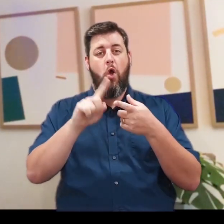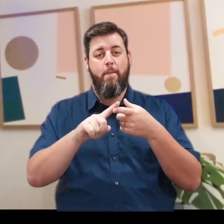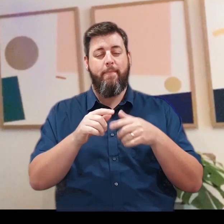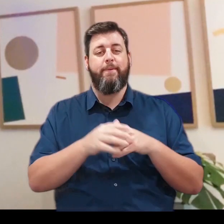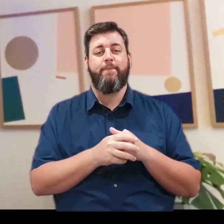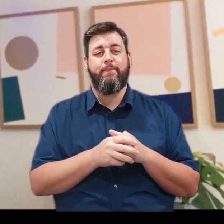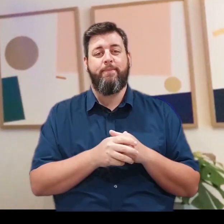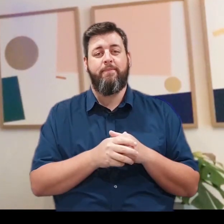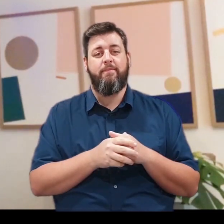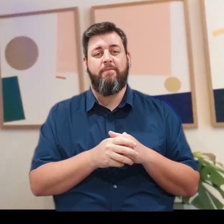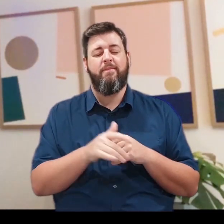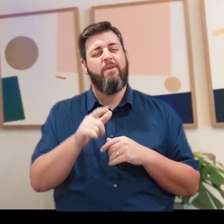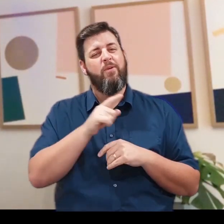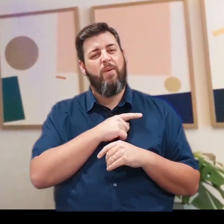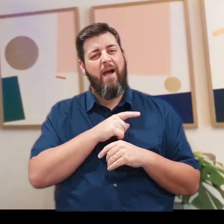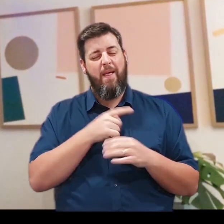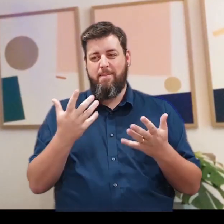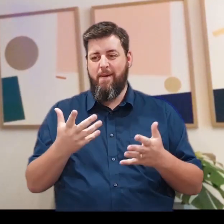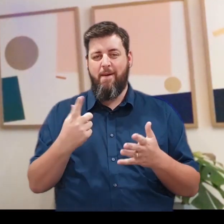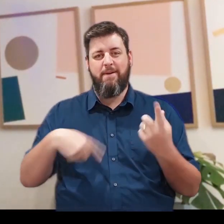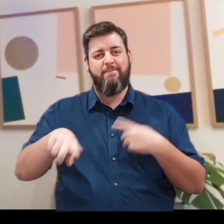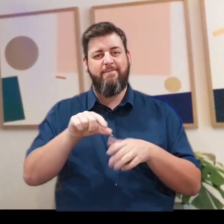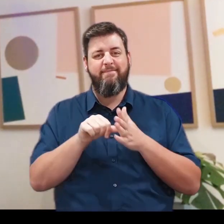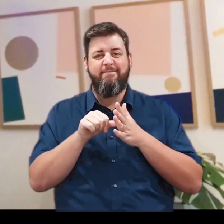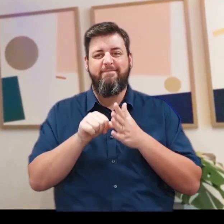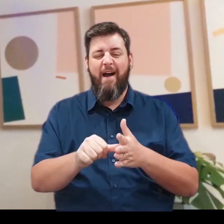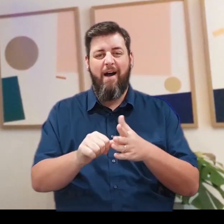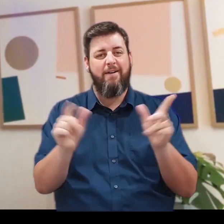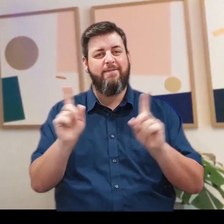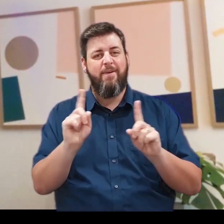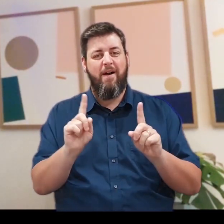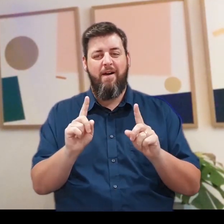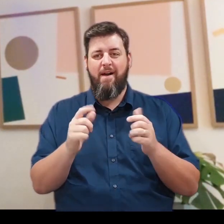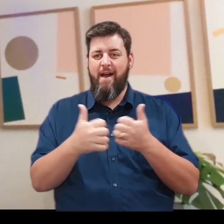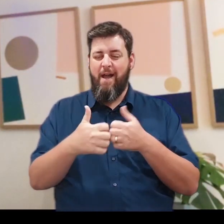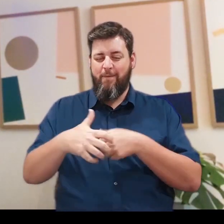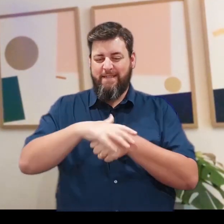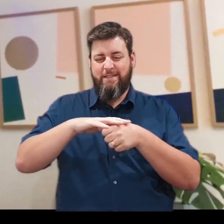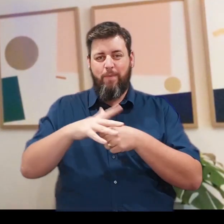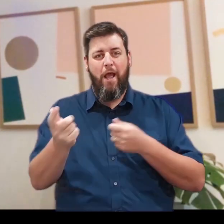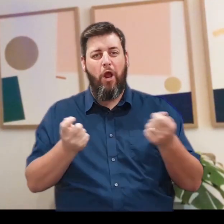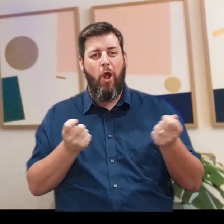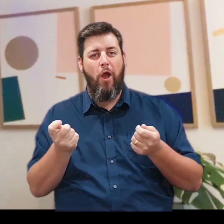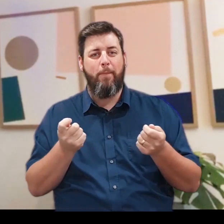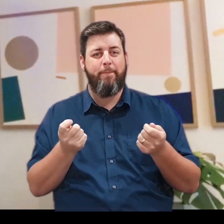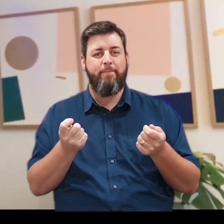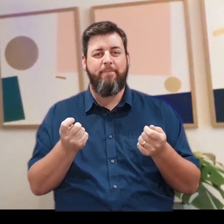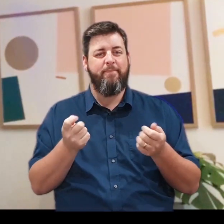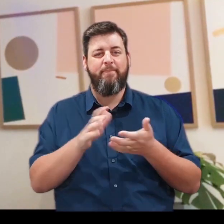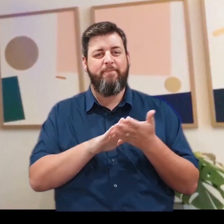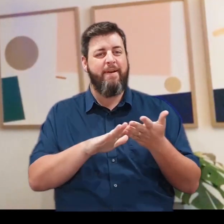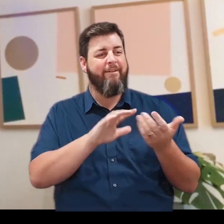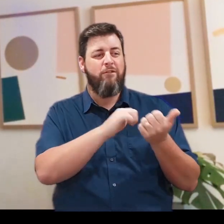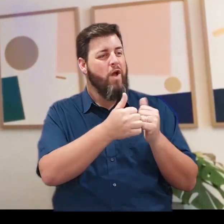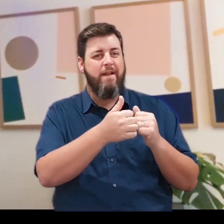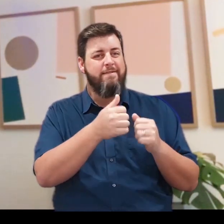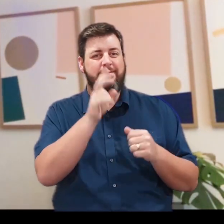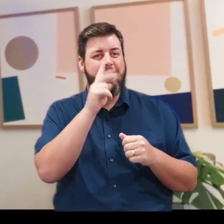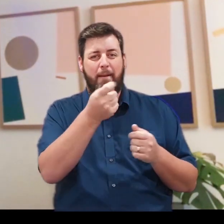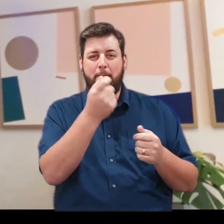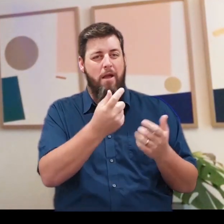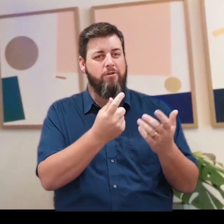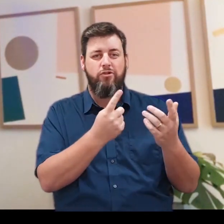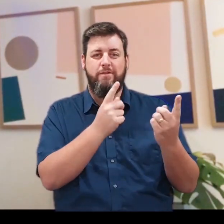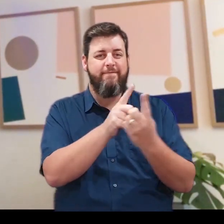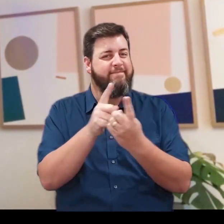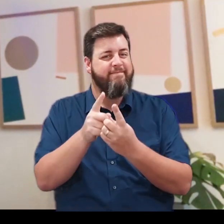moment is how we're able to cope with the situation that we're in. We might not be able to see our friends as much, we might not be able to